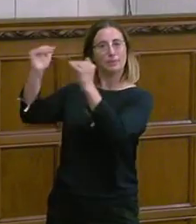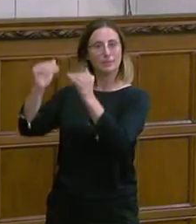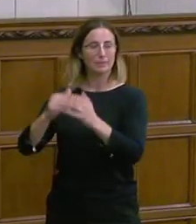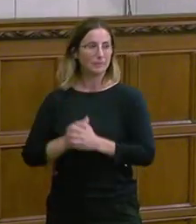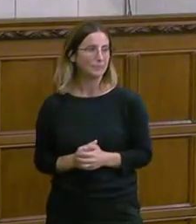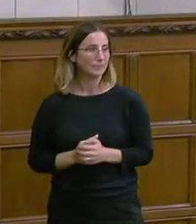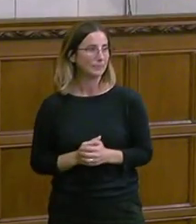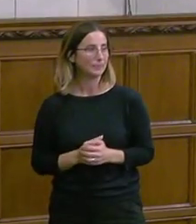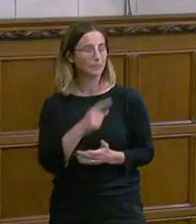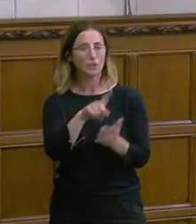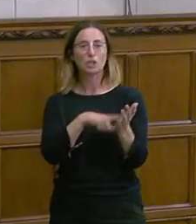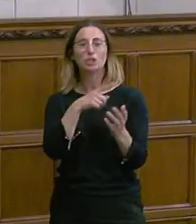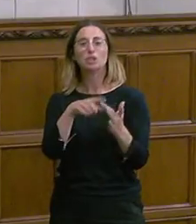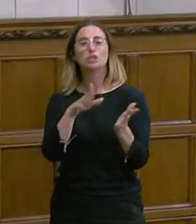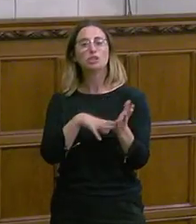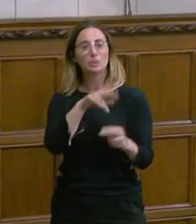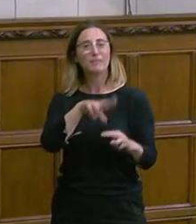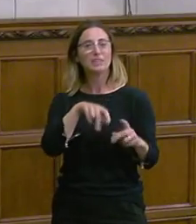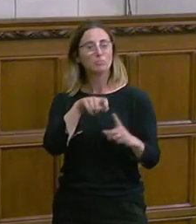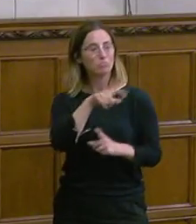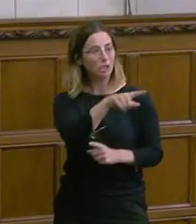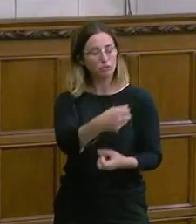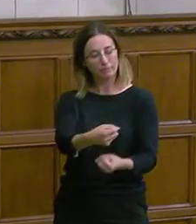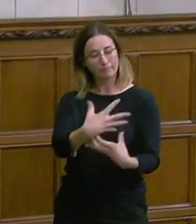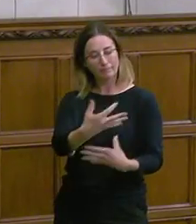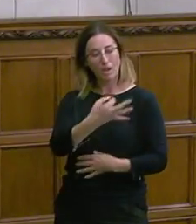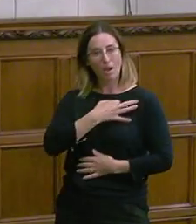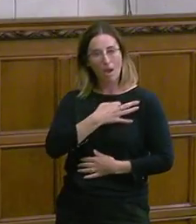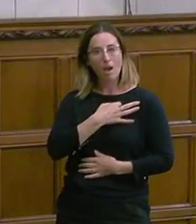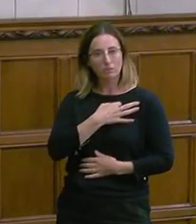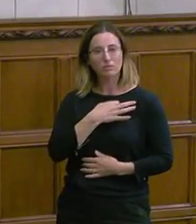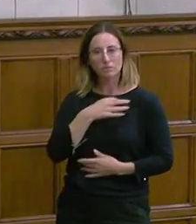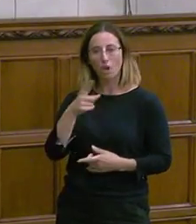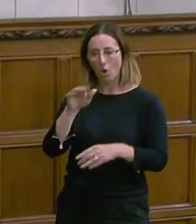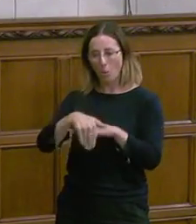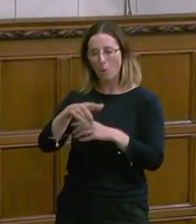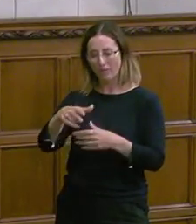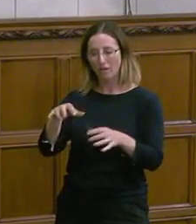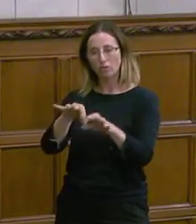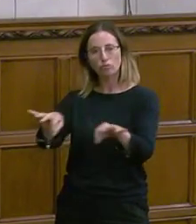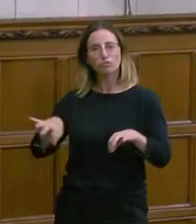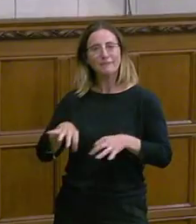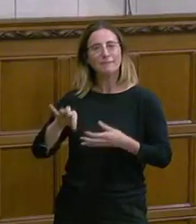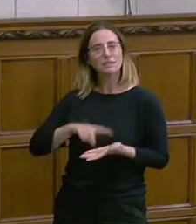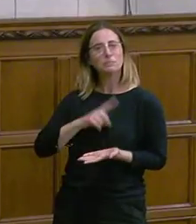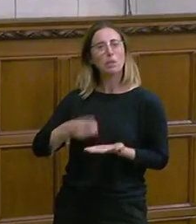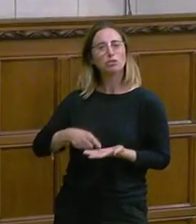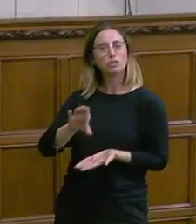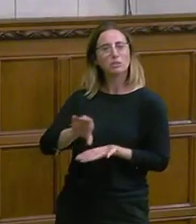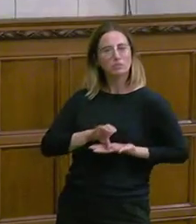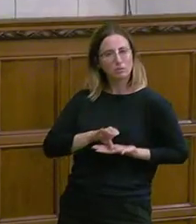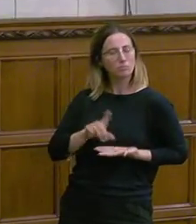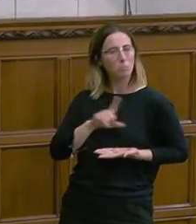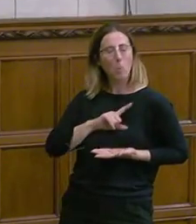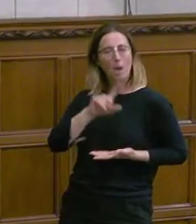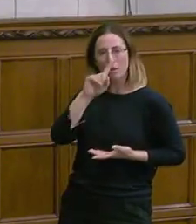Limehouse asked about the ring fence on the schools block and whether we can allow more flexibility for local authorities for more funding